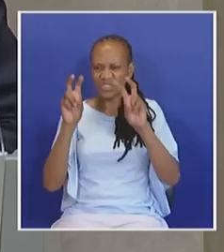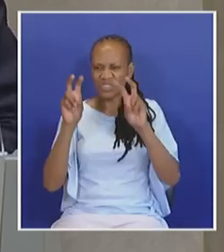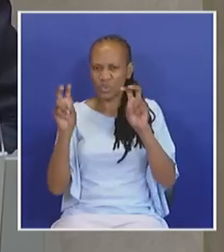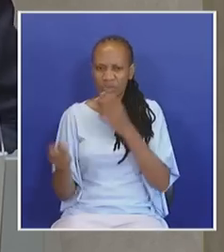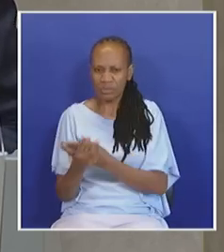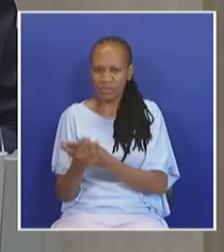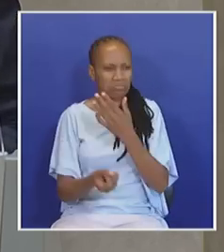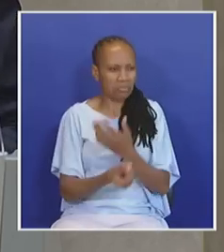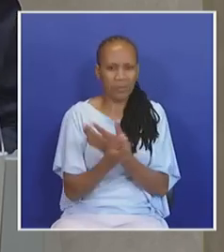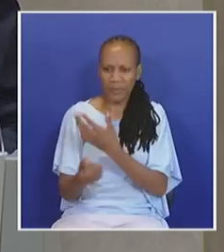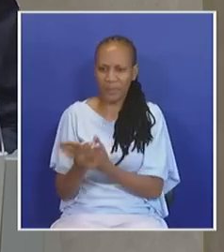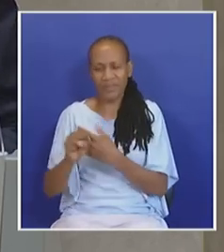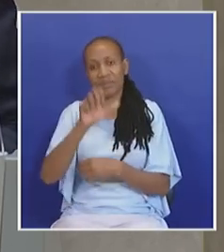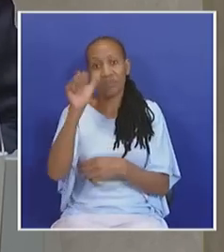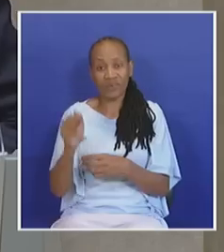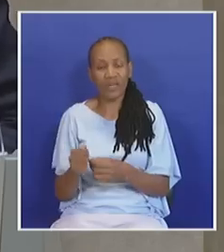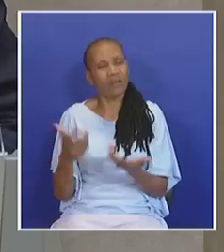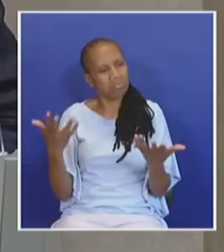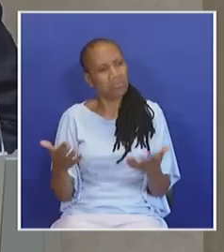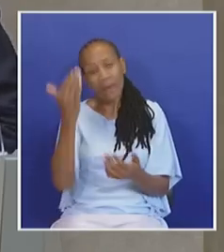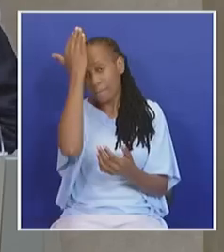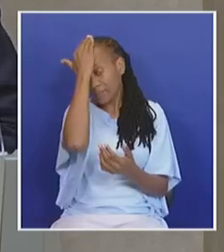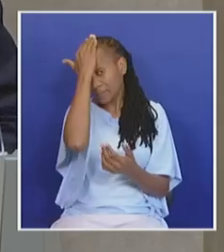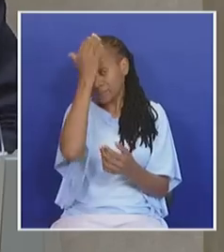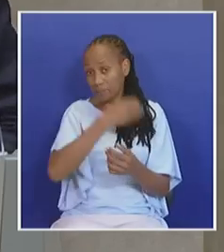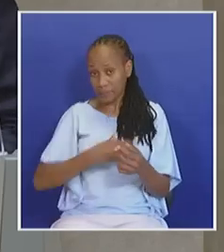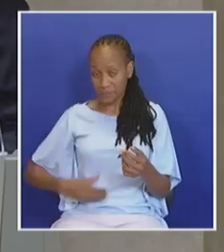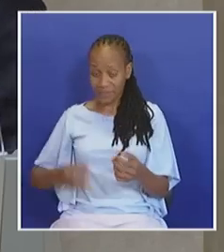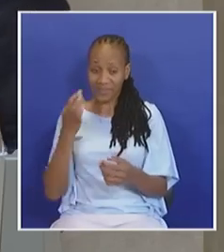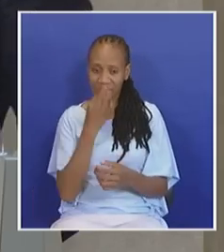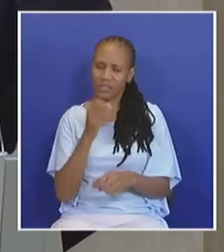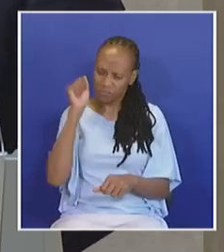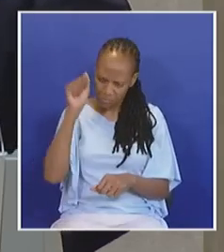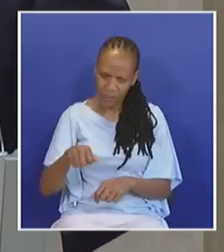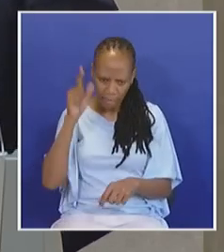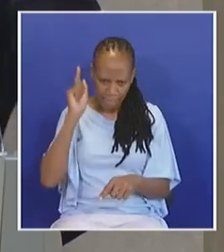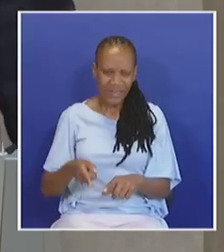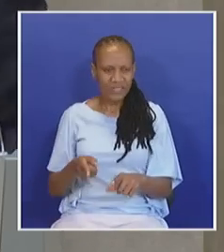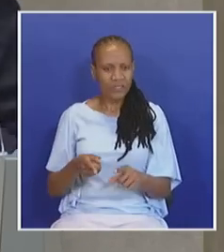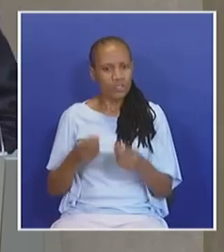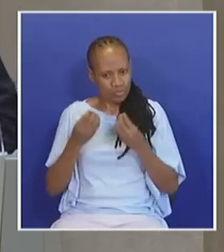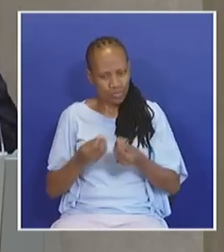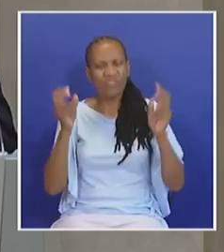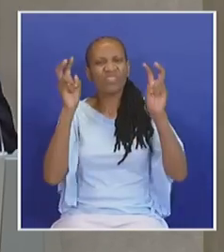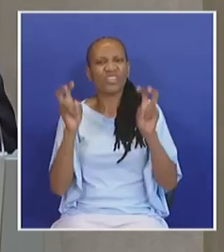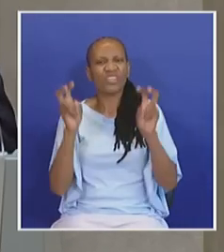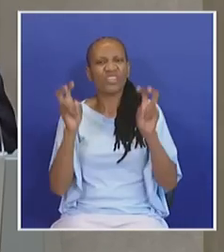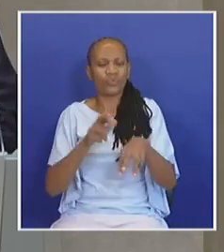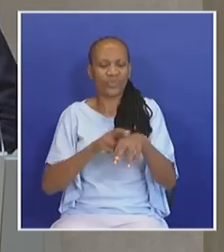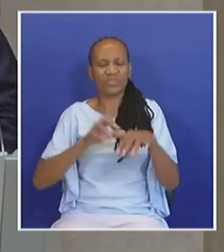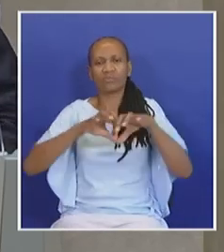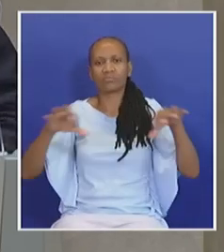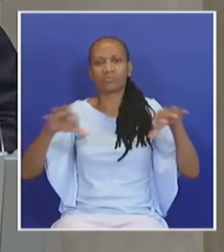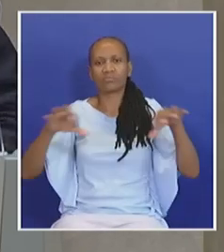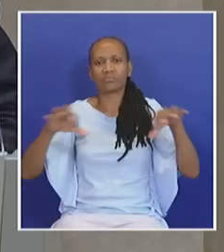Zuma stated that there is a need to confront the demon of racism and declared Human Rights Day, that